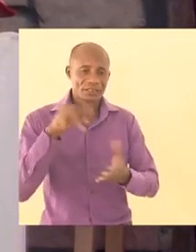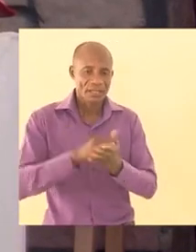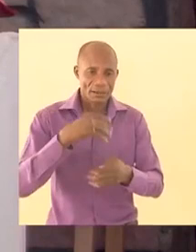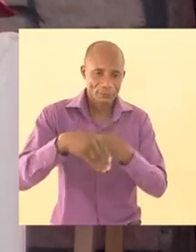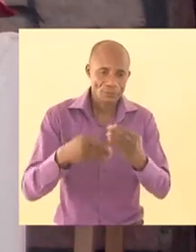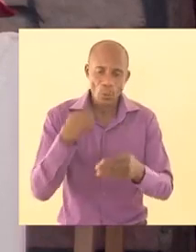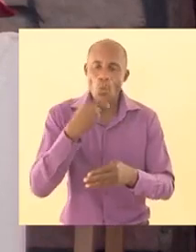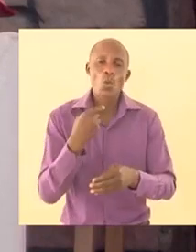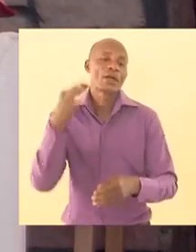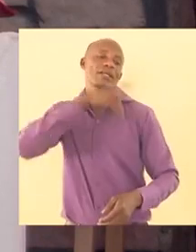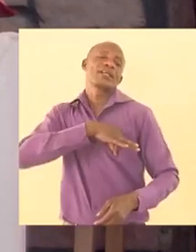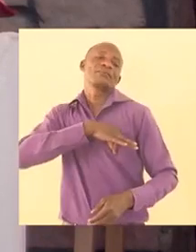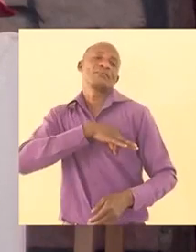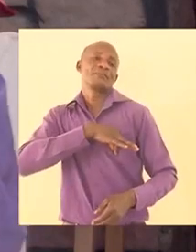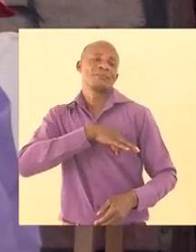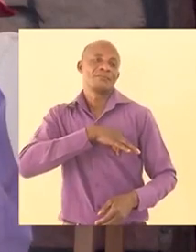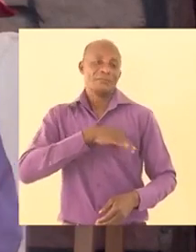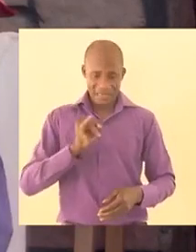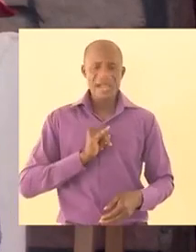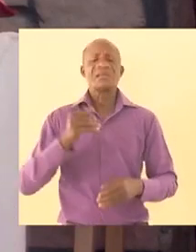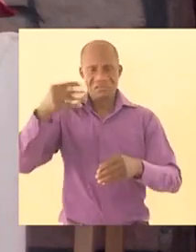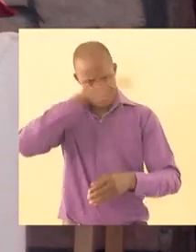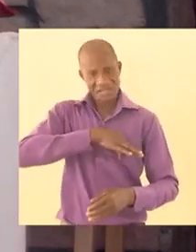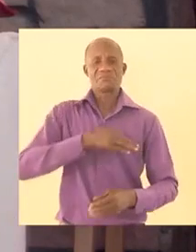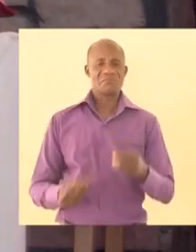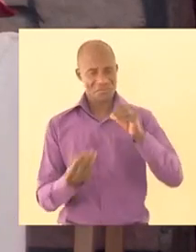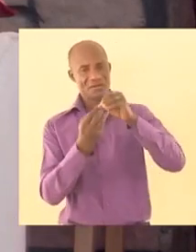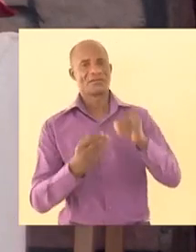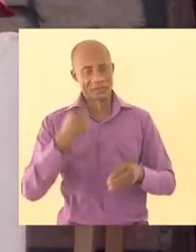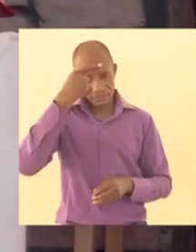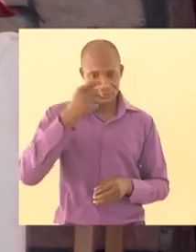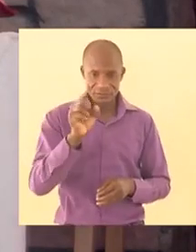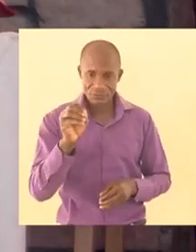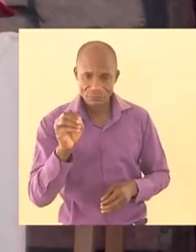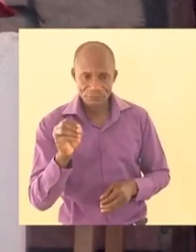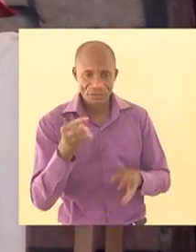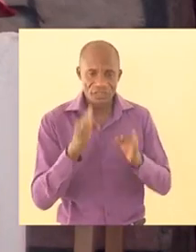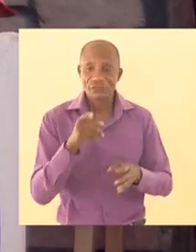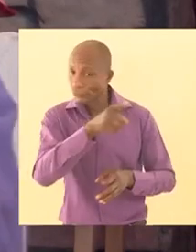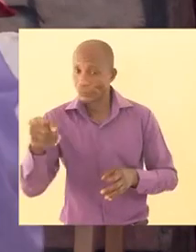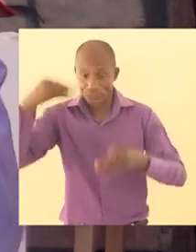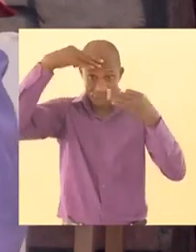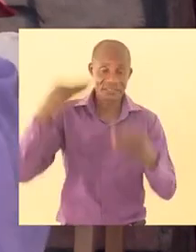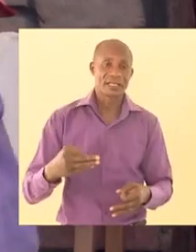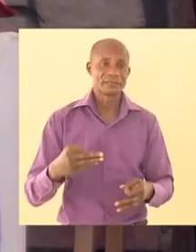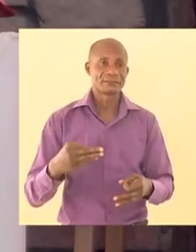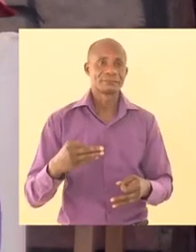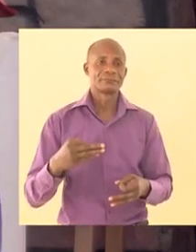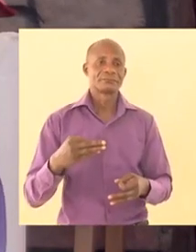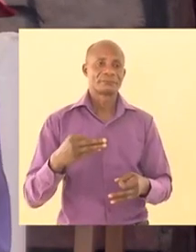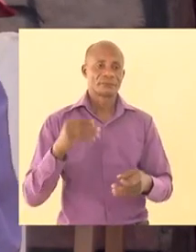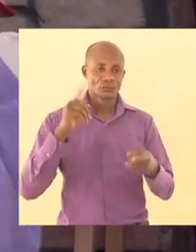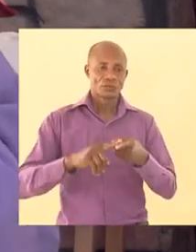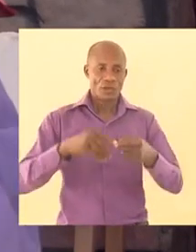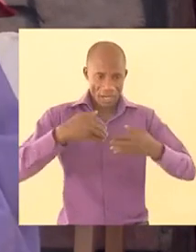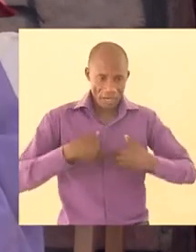more? You think it is you? No, I gain more. And so, if you decide to do that, if you have a circle of